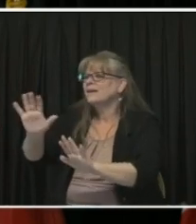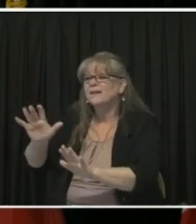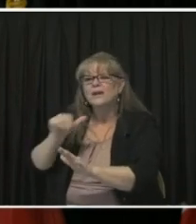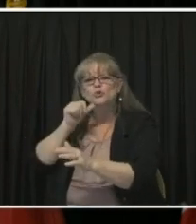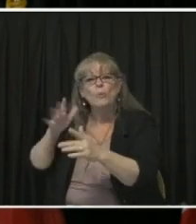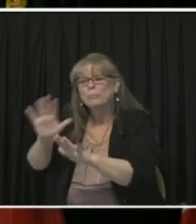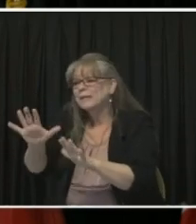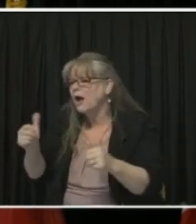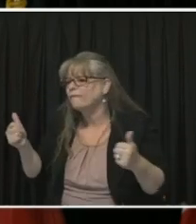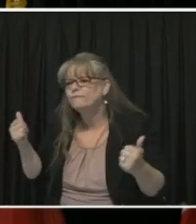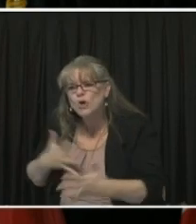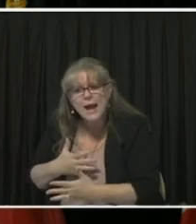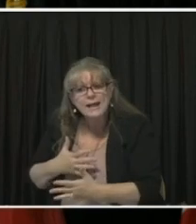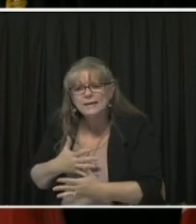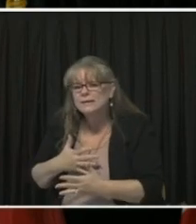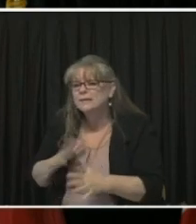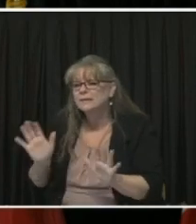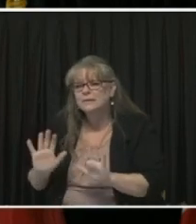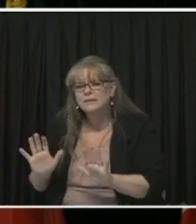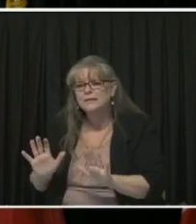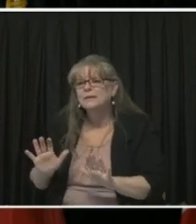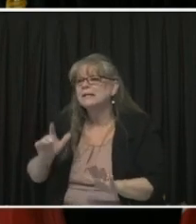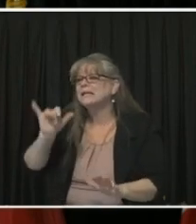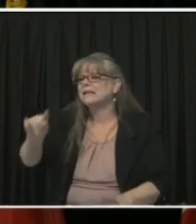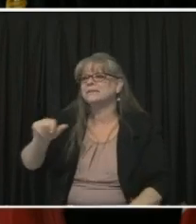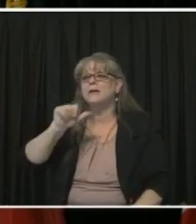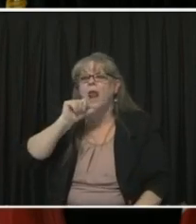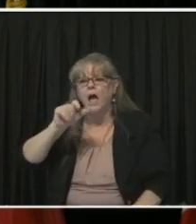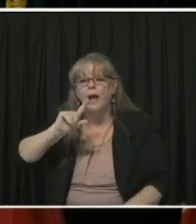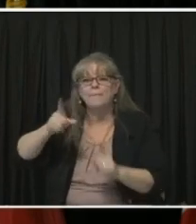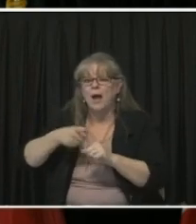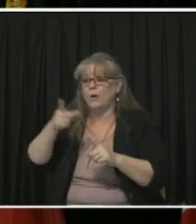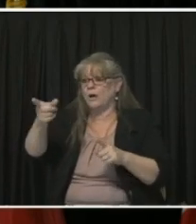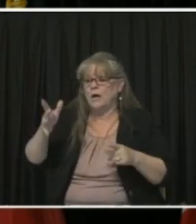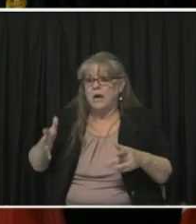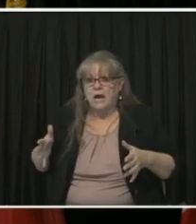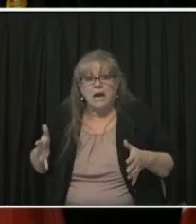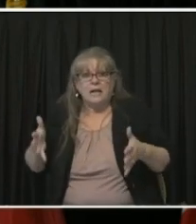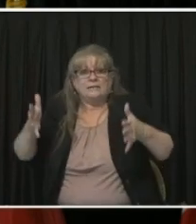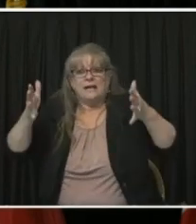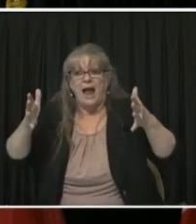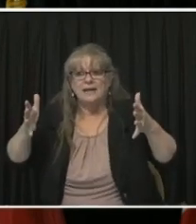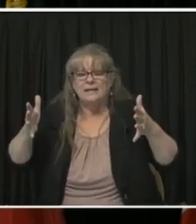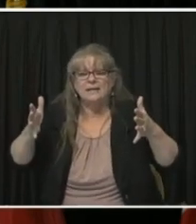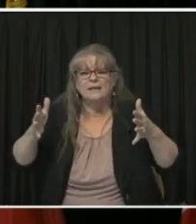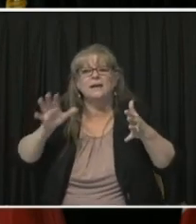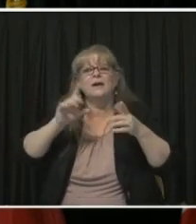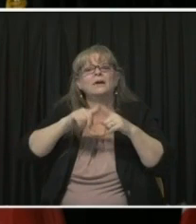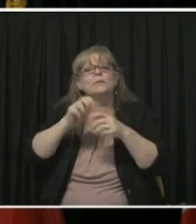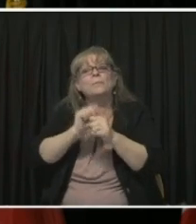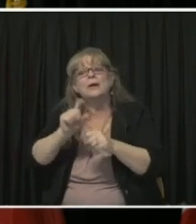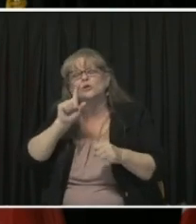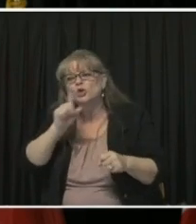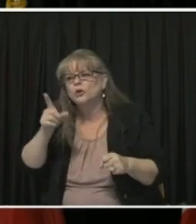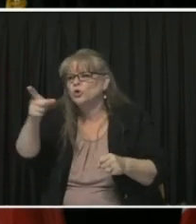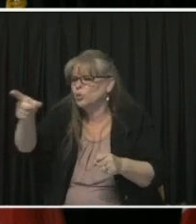It's not a time for anxiety. It's time for informed caution. Be smart, use your caution, you're